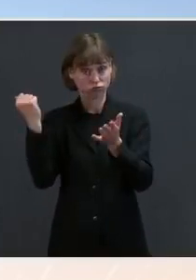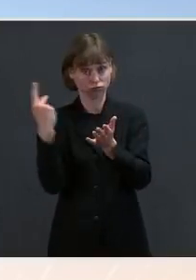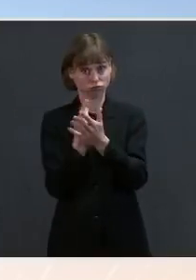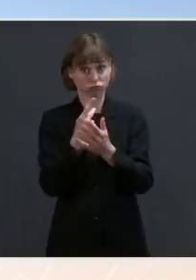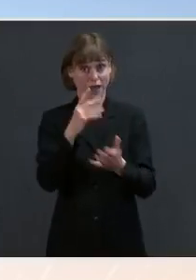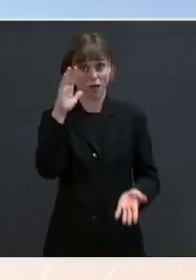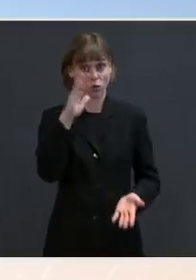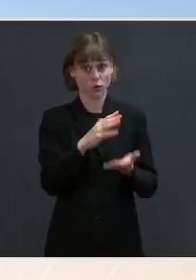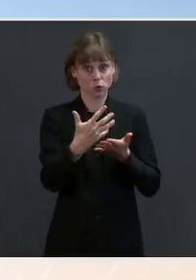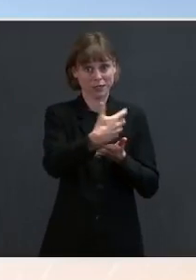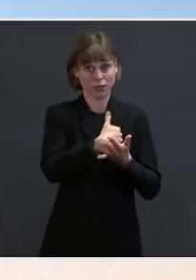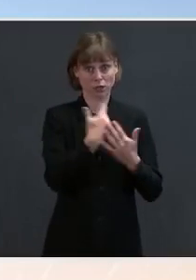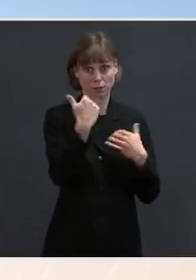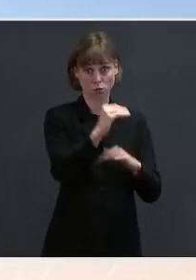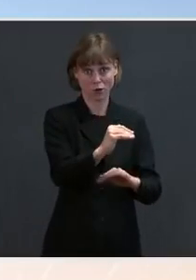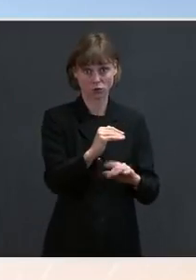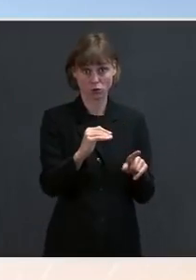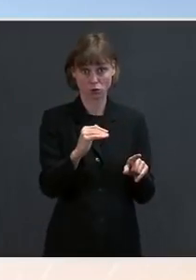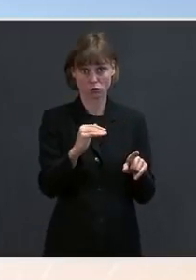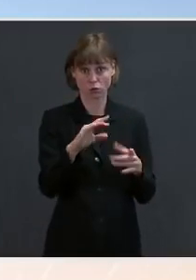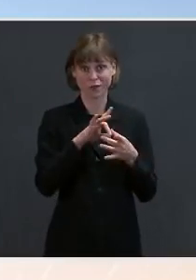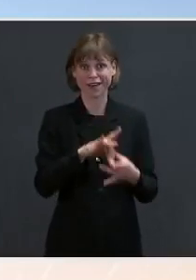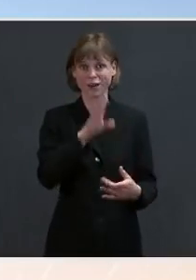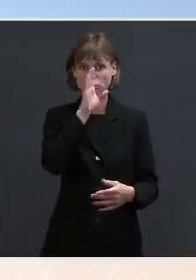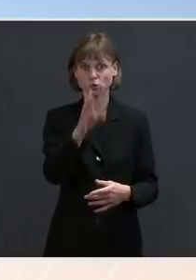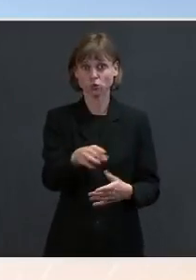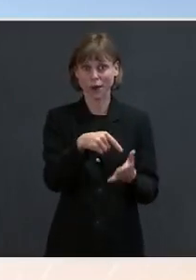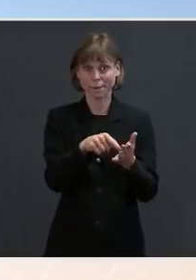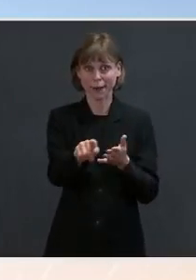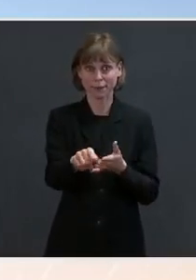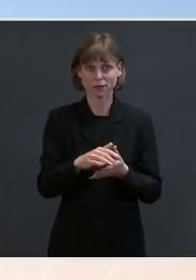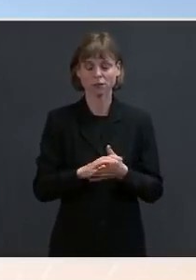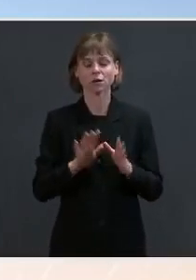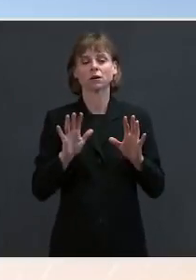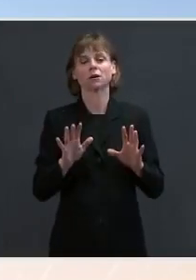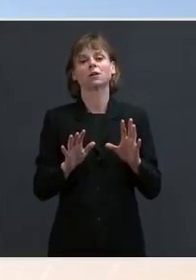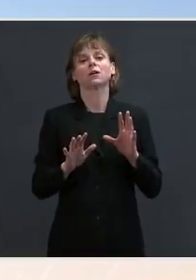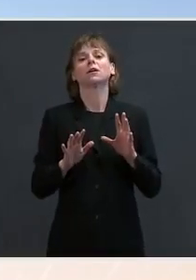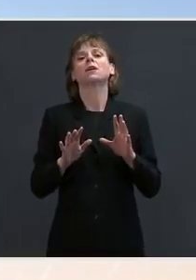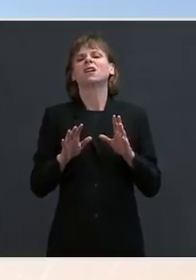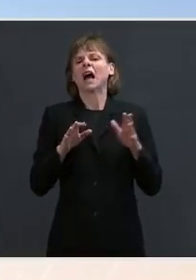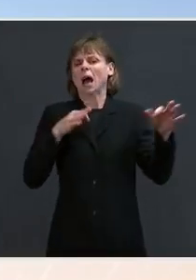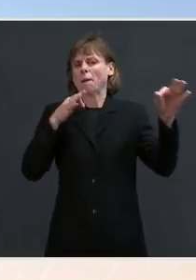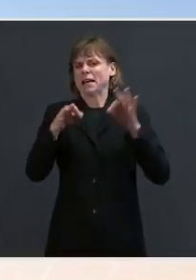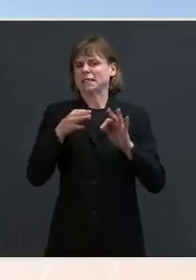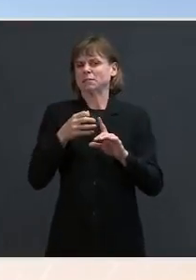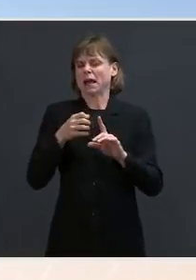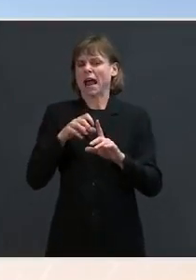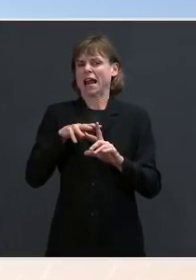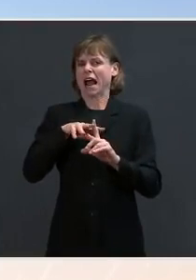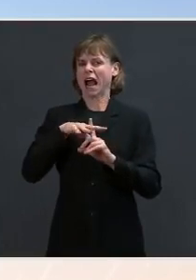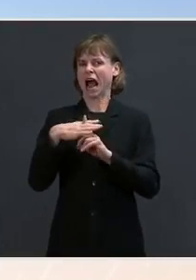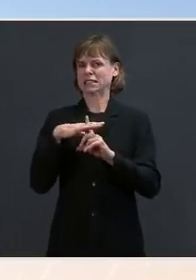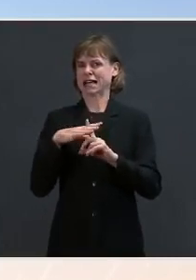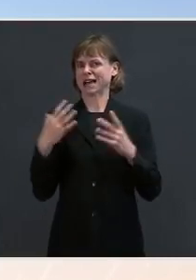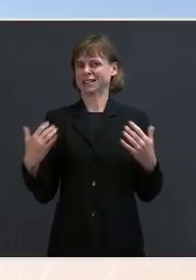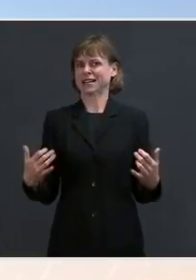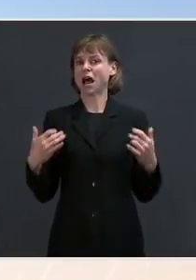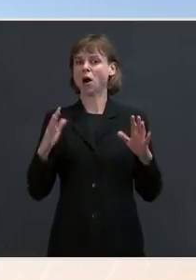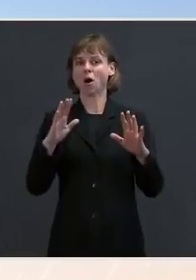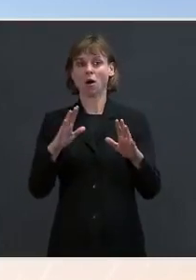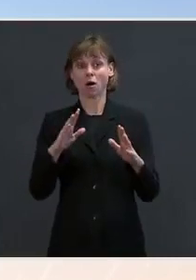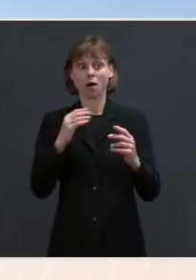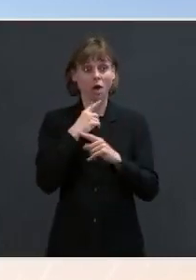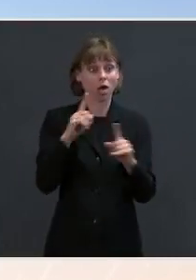those direct payments? Well, let me provide a little context here, because some of the reporting, it's all coming out, so some of the reporting